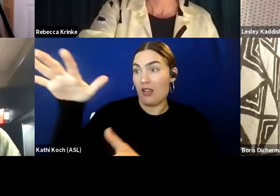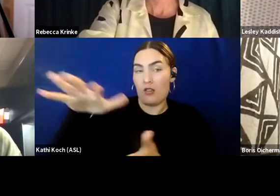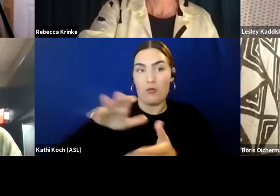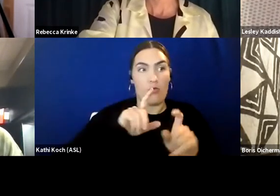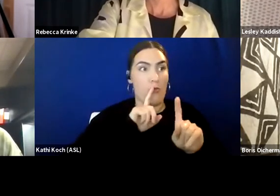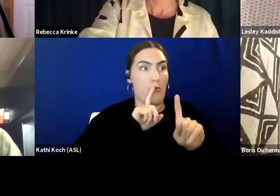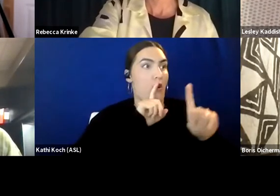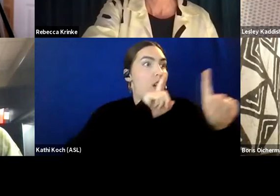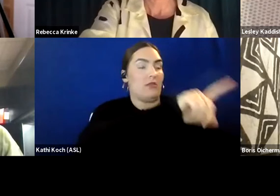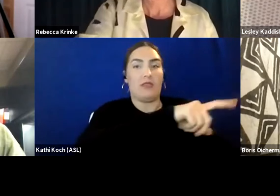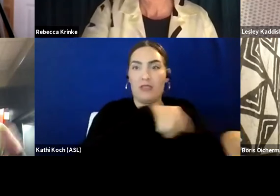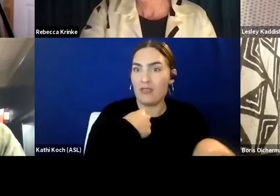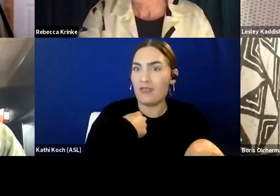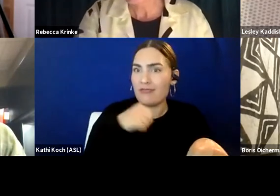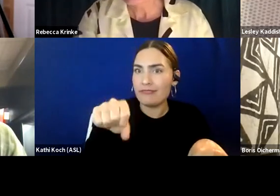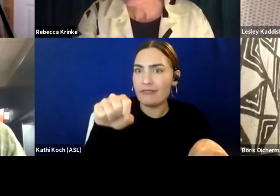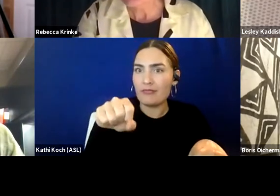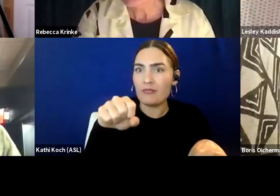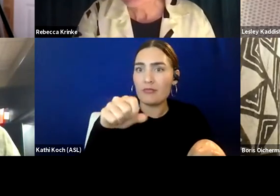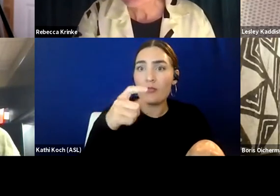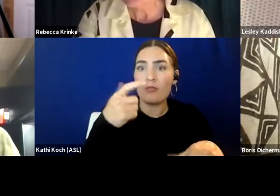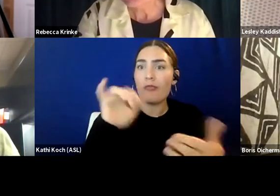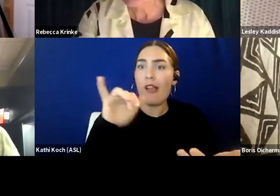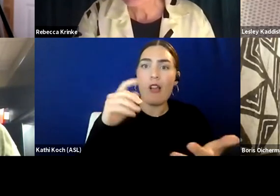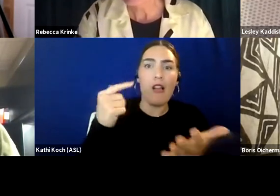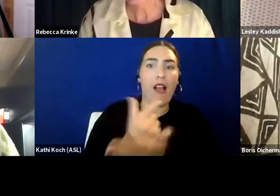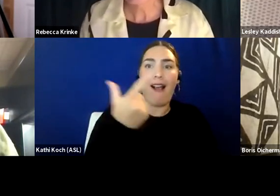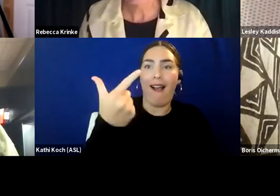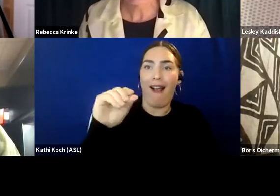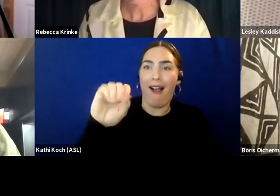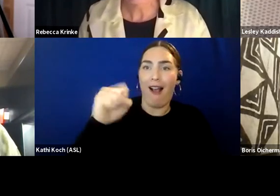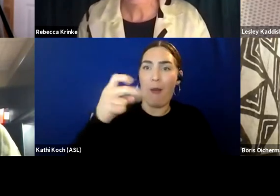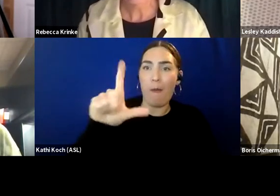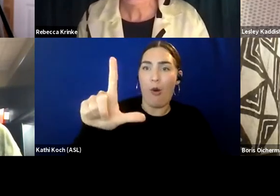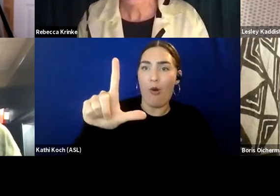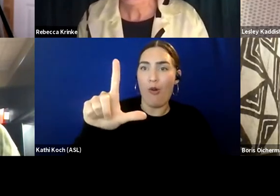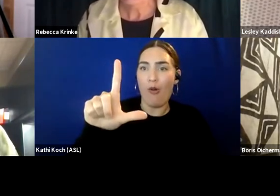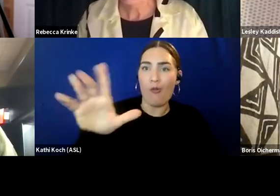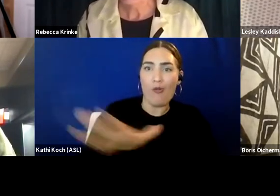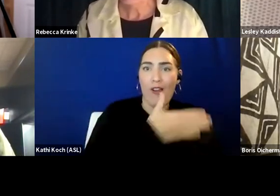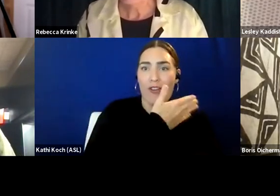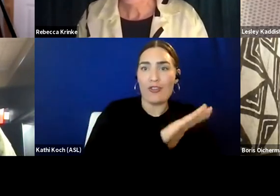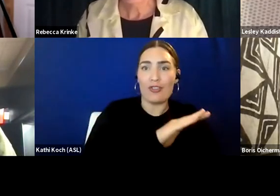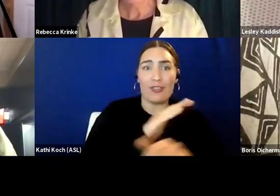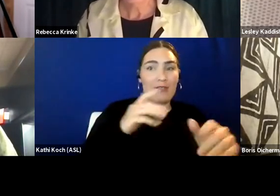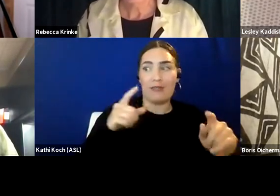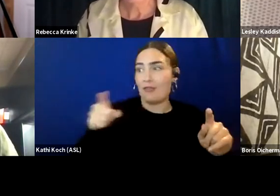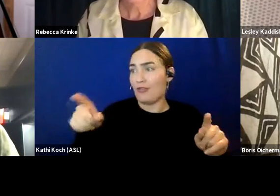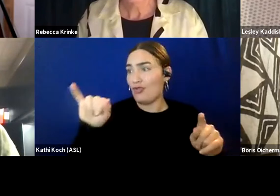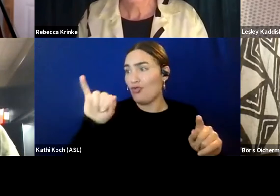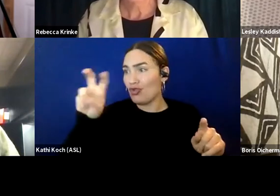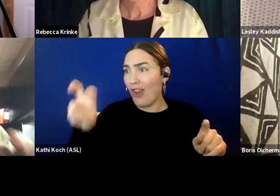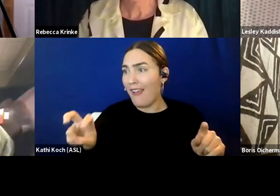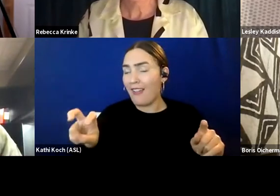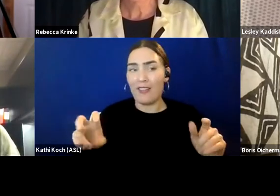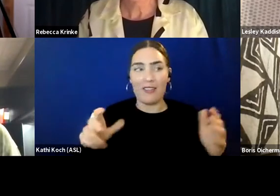do with a gospel choir as opposed to a jazz ensemble